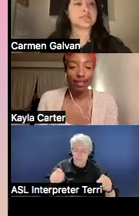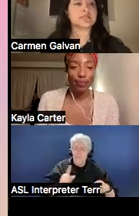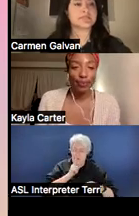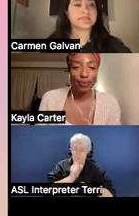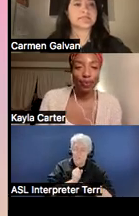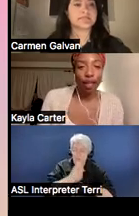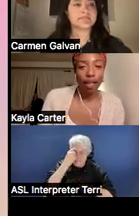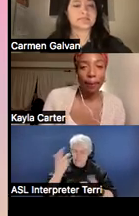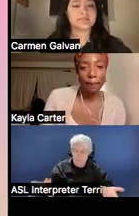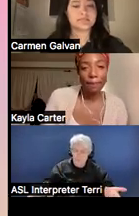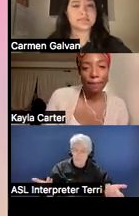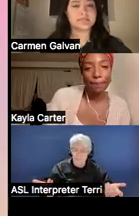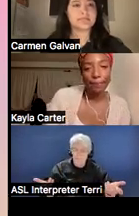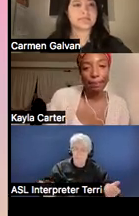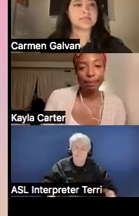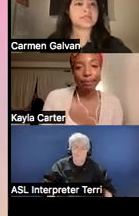sense.